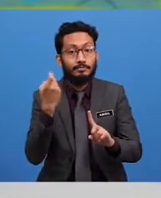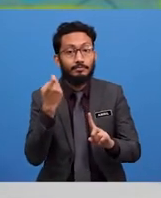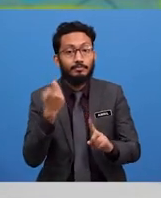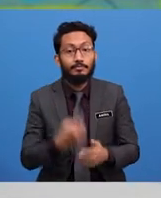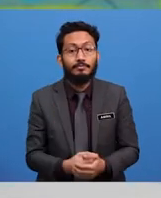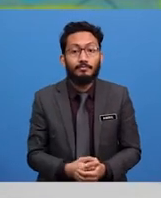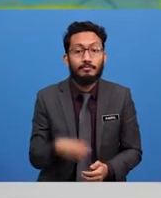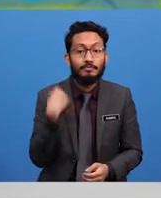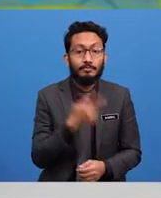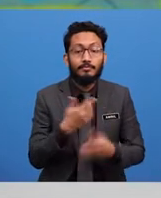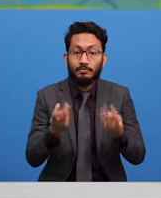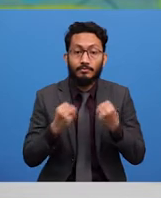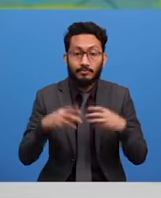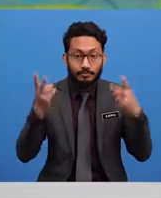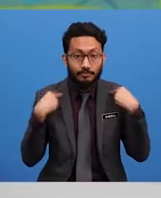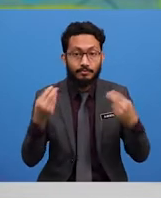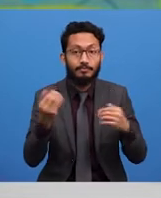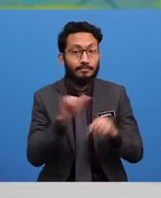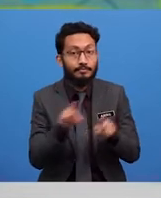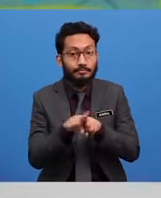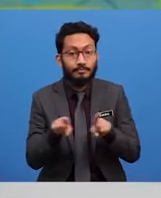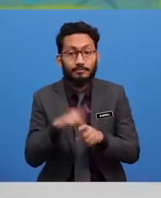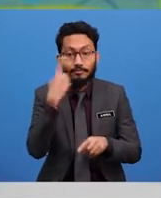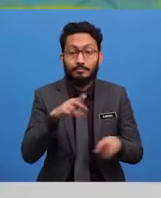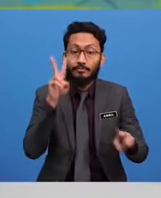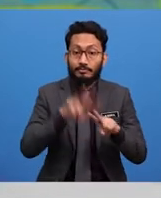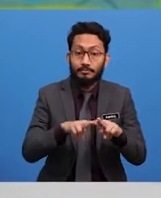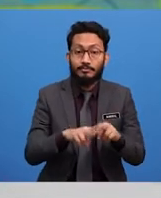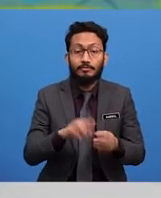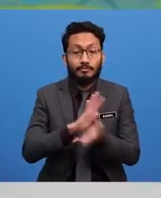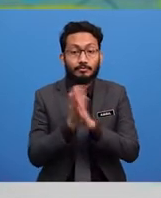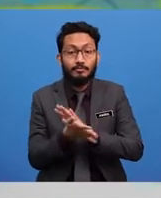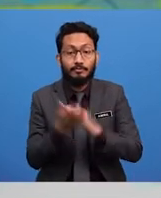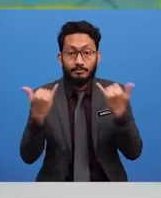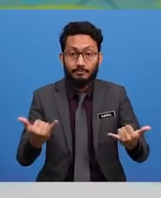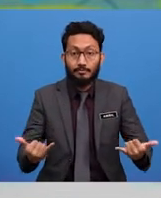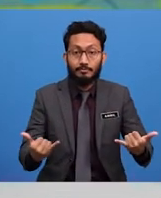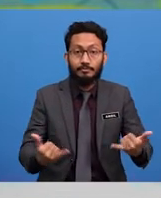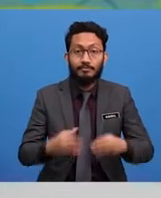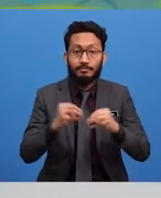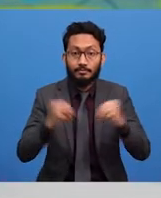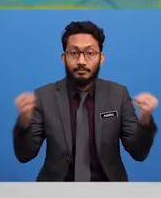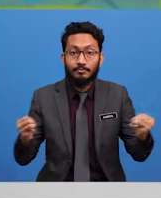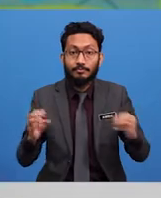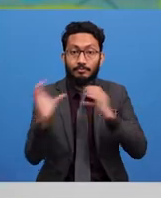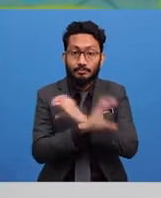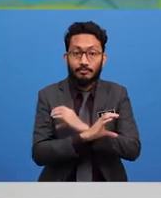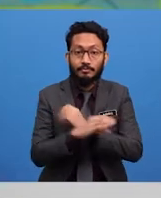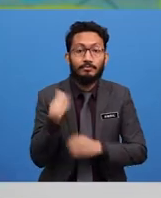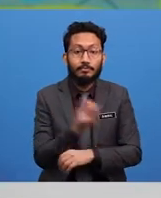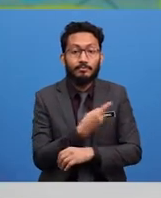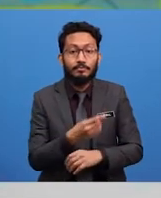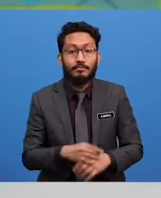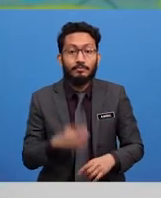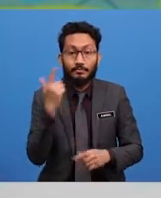so we want you to have the same fun as well. Therefore, for today's mega challenge, we would love